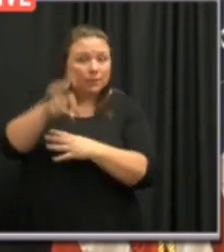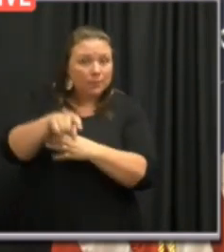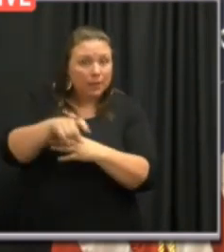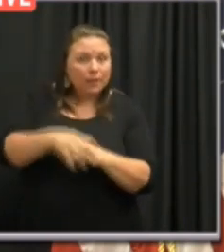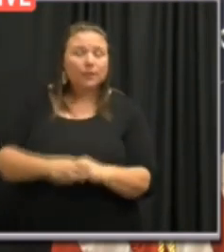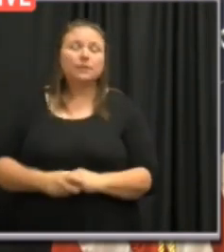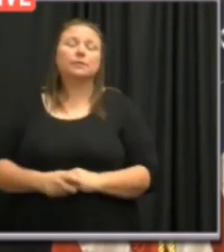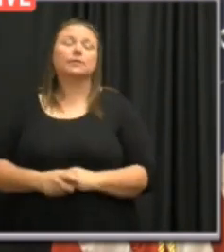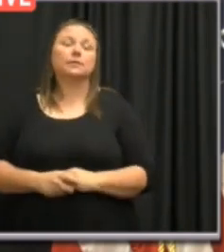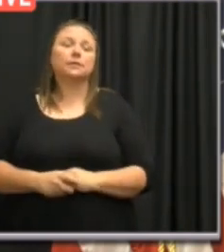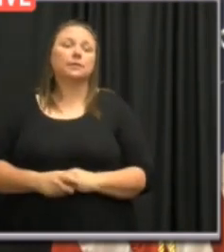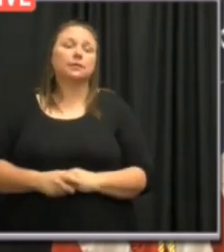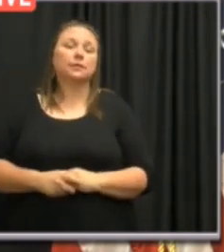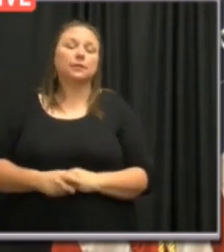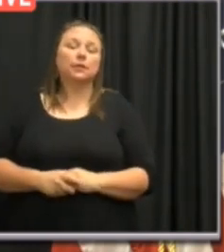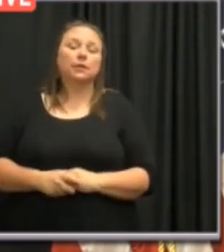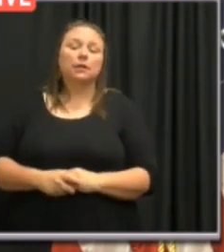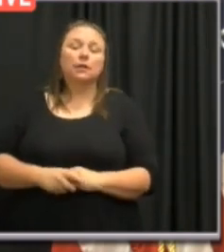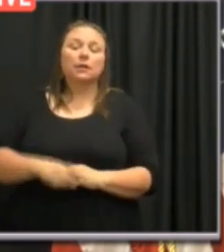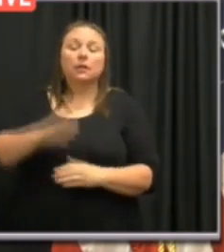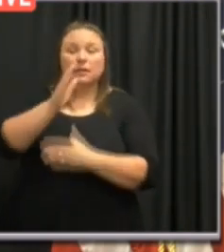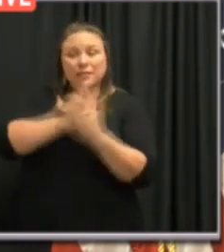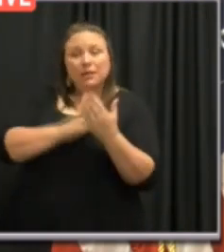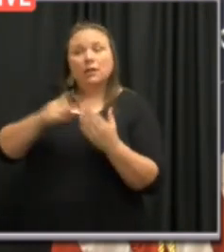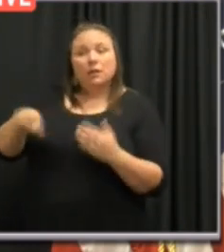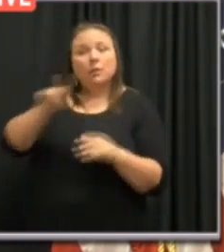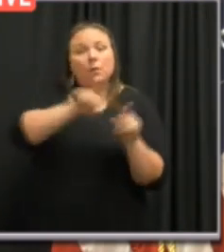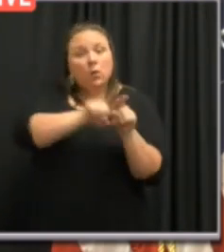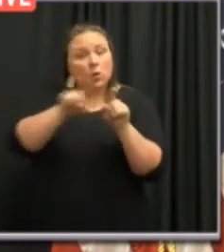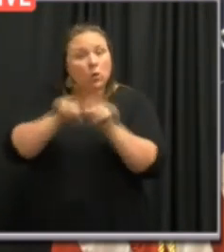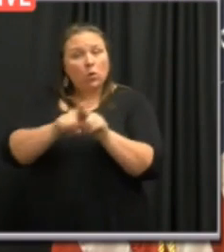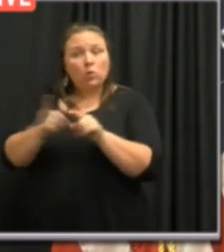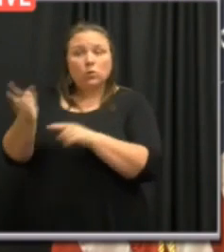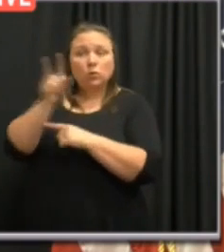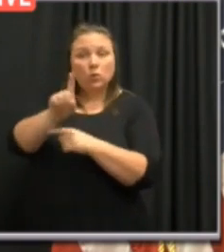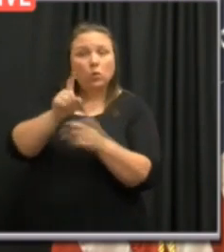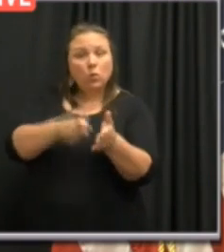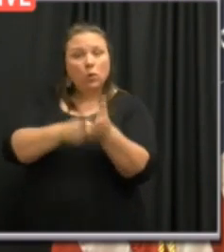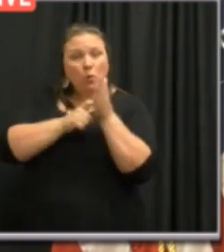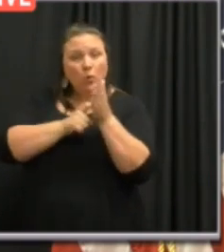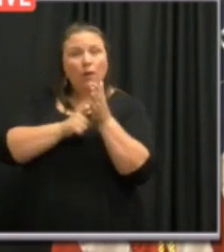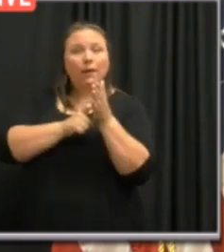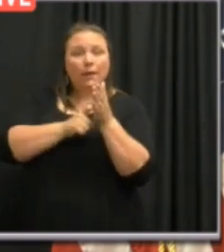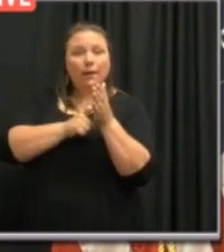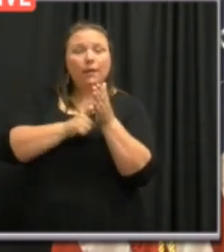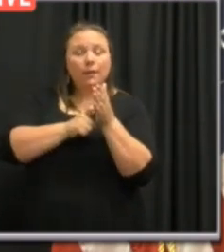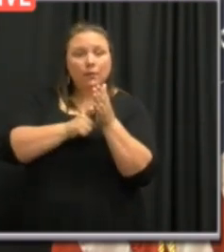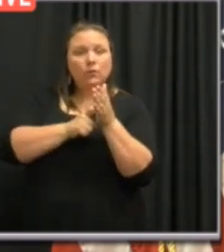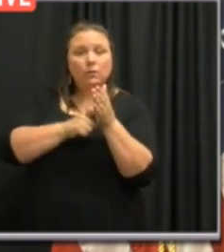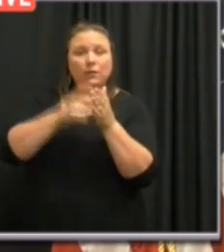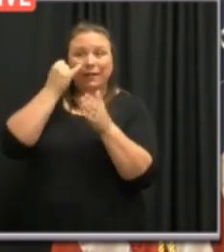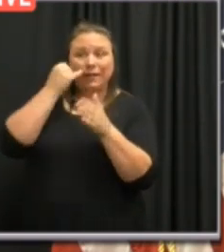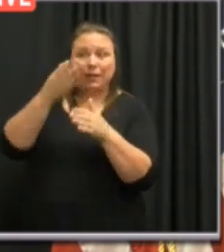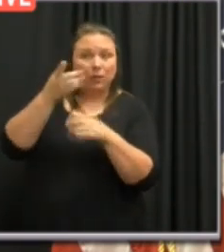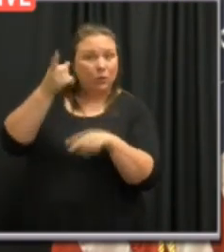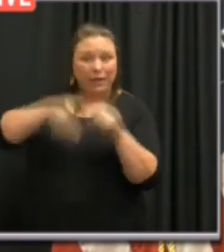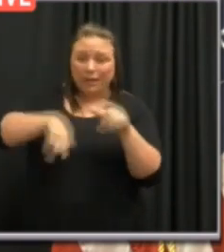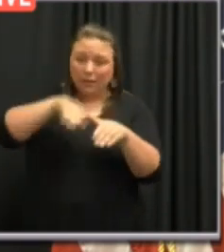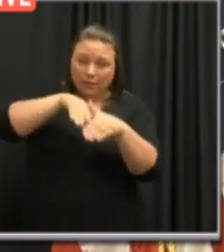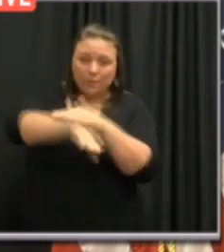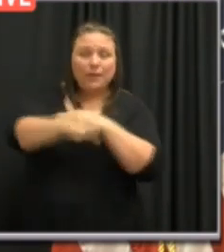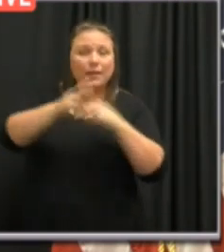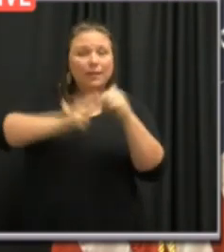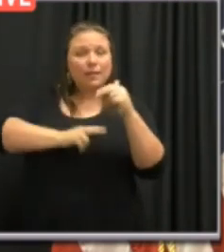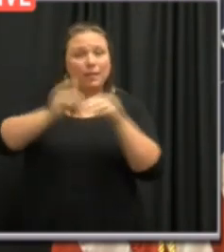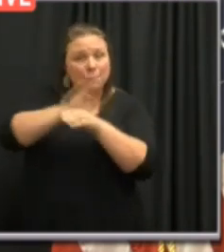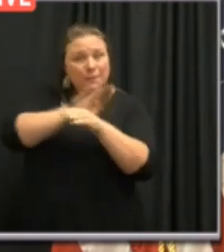facial coverings when they enter. Some are also requiring it, those businesses themselves, that you cannot enter this